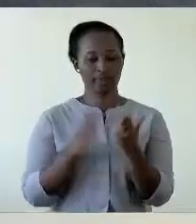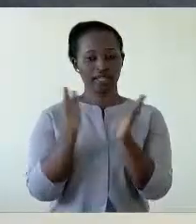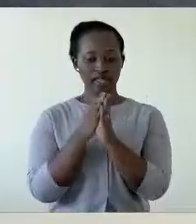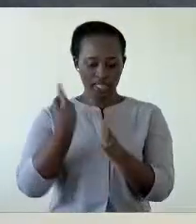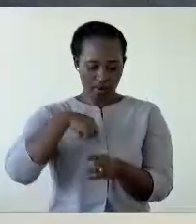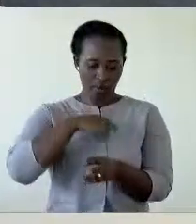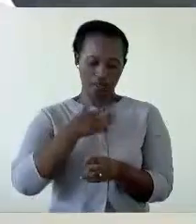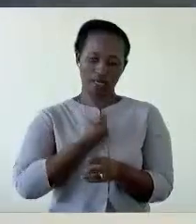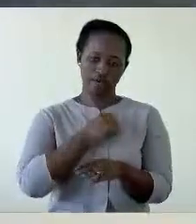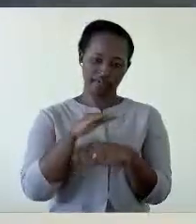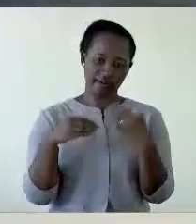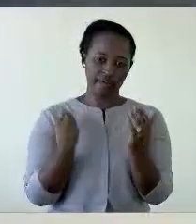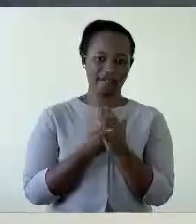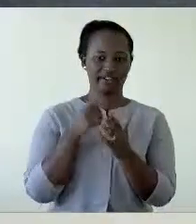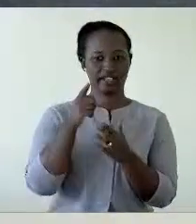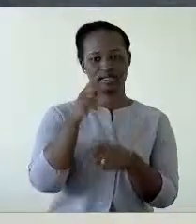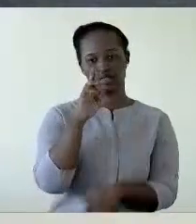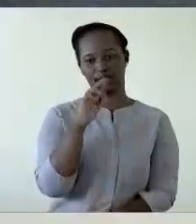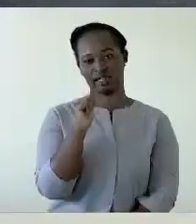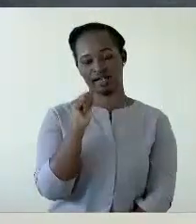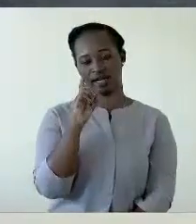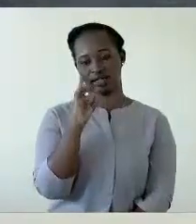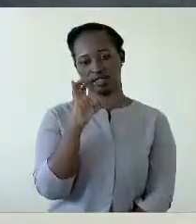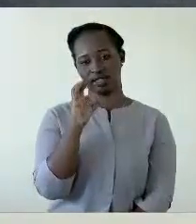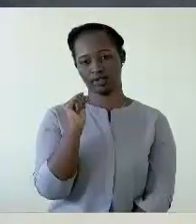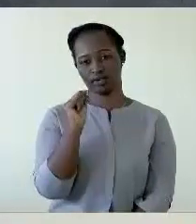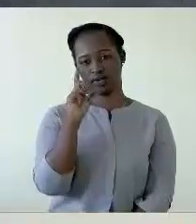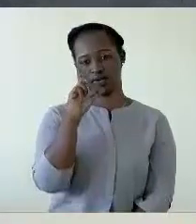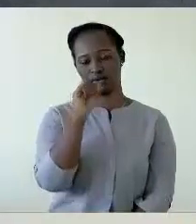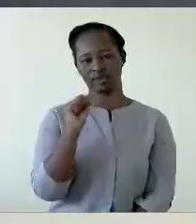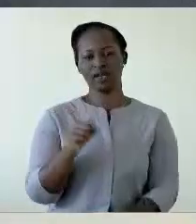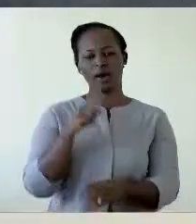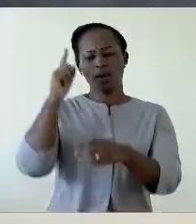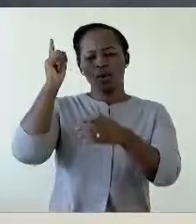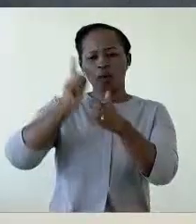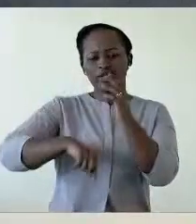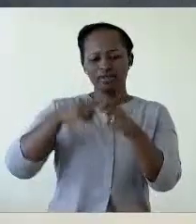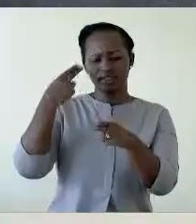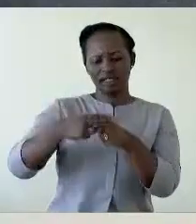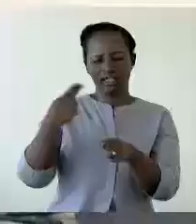radicals. But what is the name when they don't form radicals?